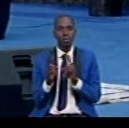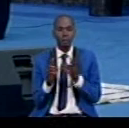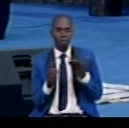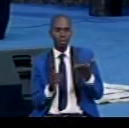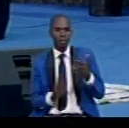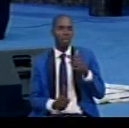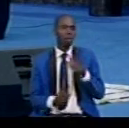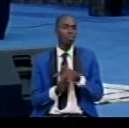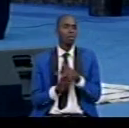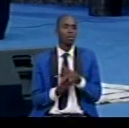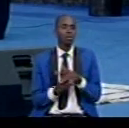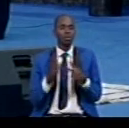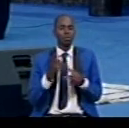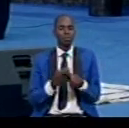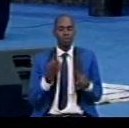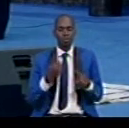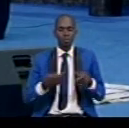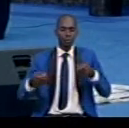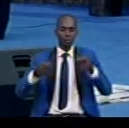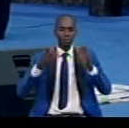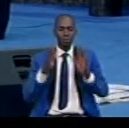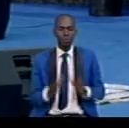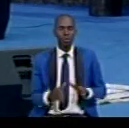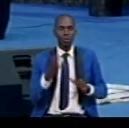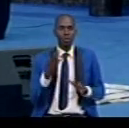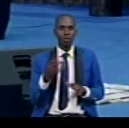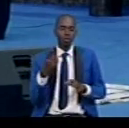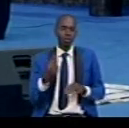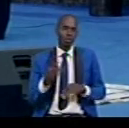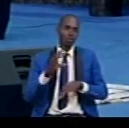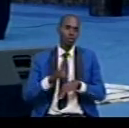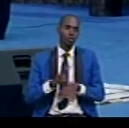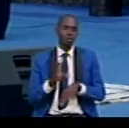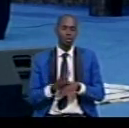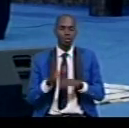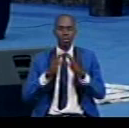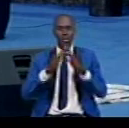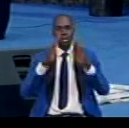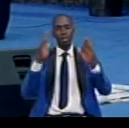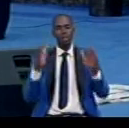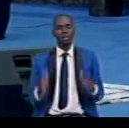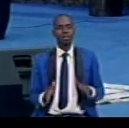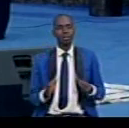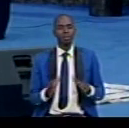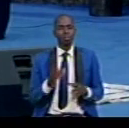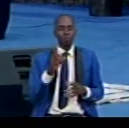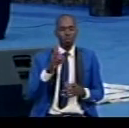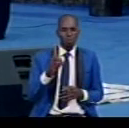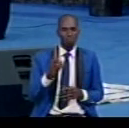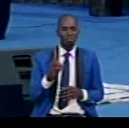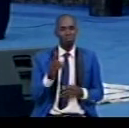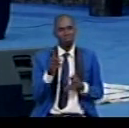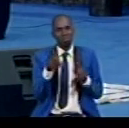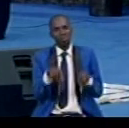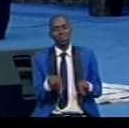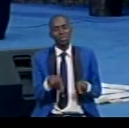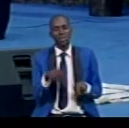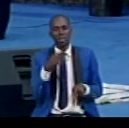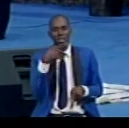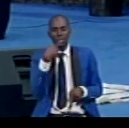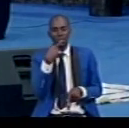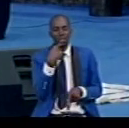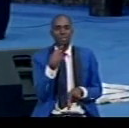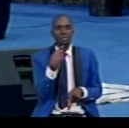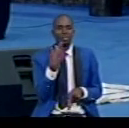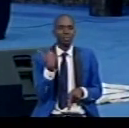came from the ruler of the synagogue's house certain which said,